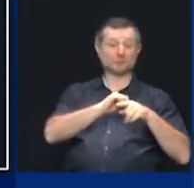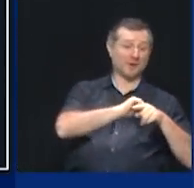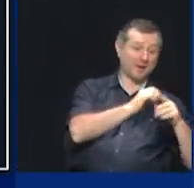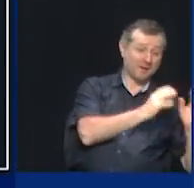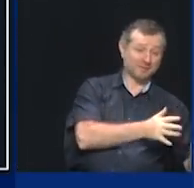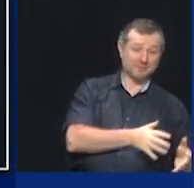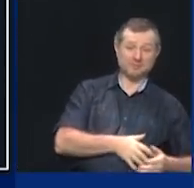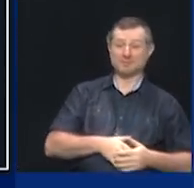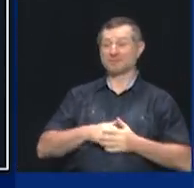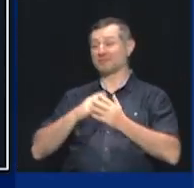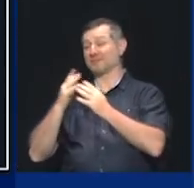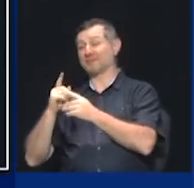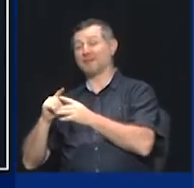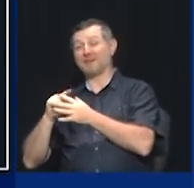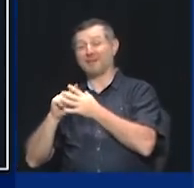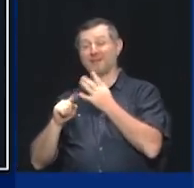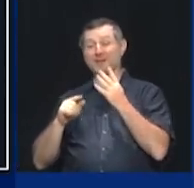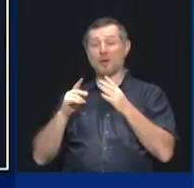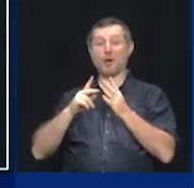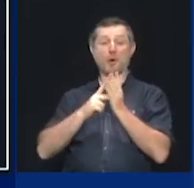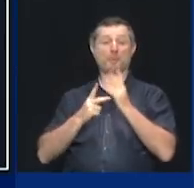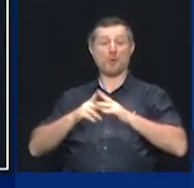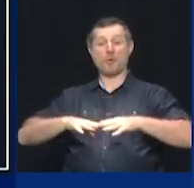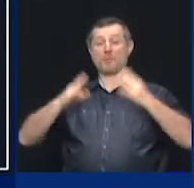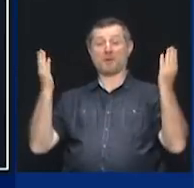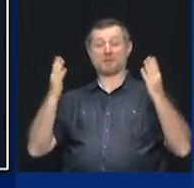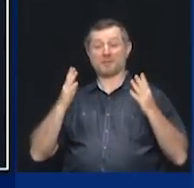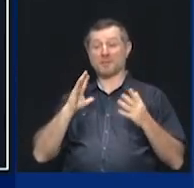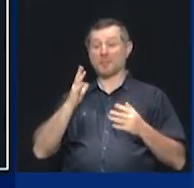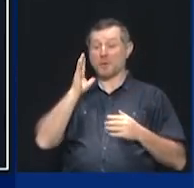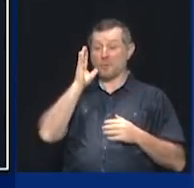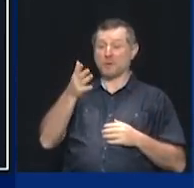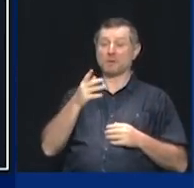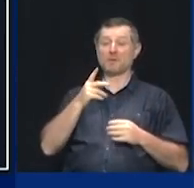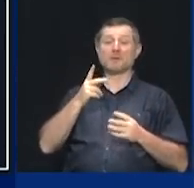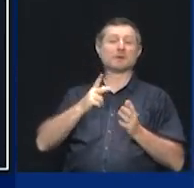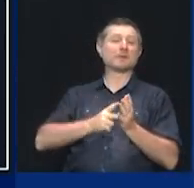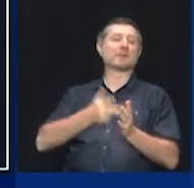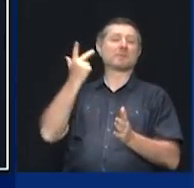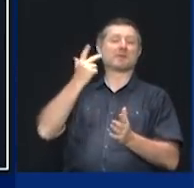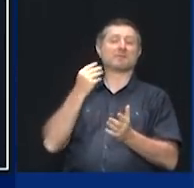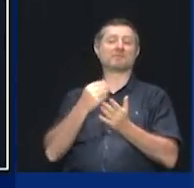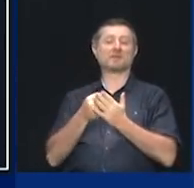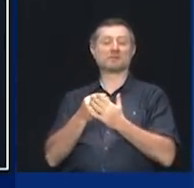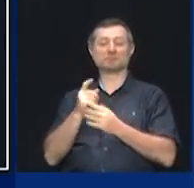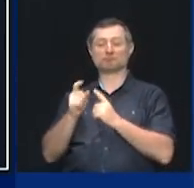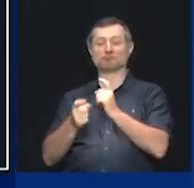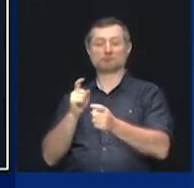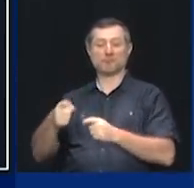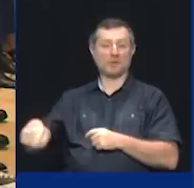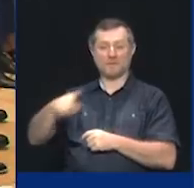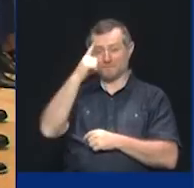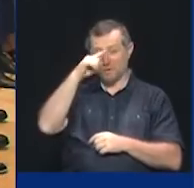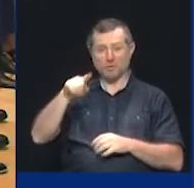places that are open, and we're going to triple funding for those activities in these hot